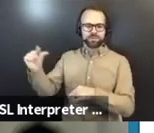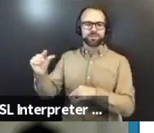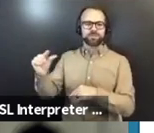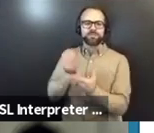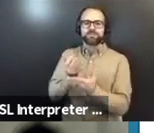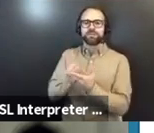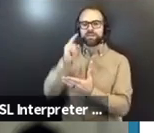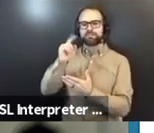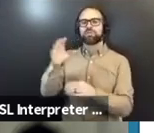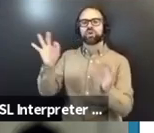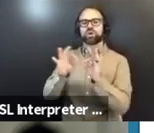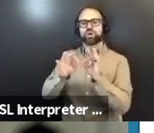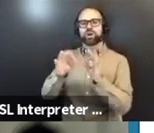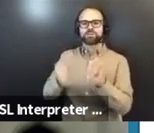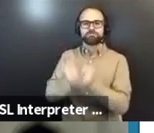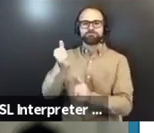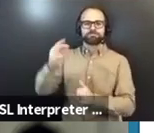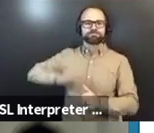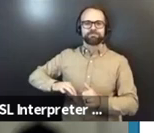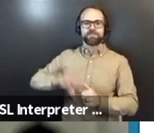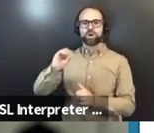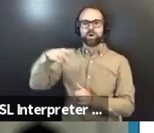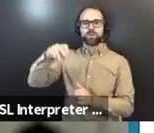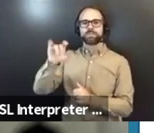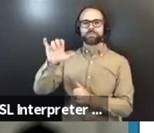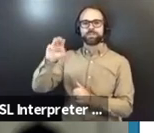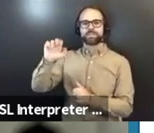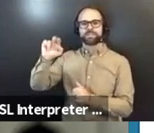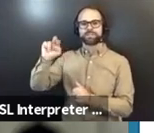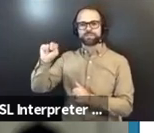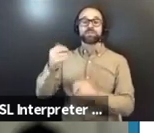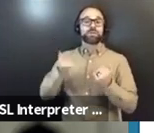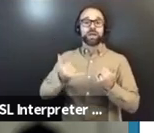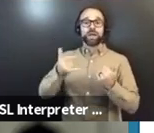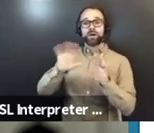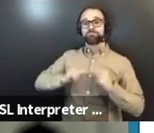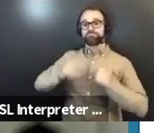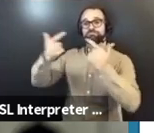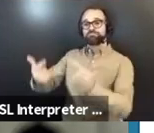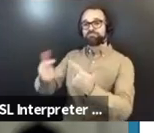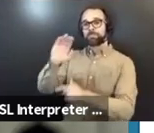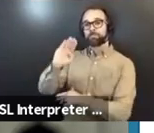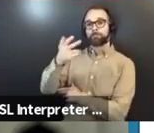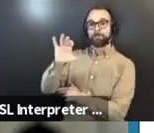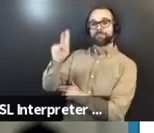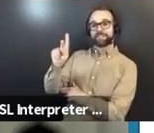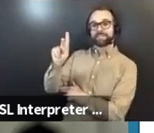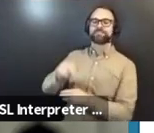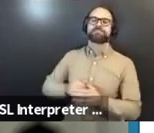So I'm going to pass things over to Bhavik. Thank you.